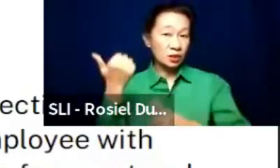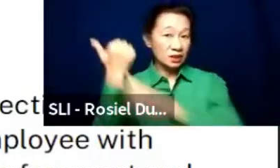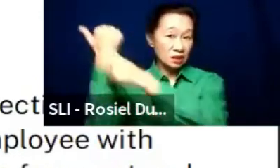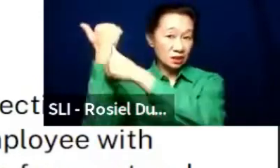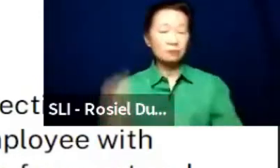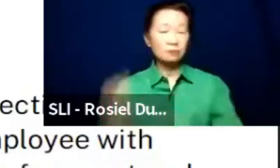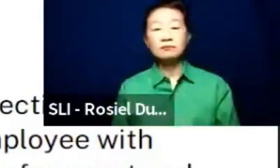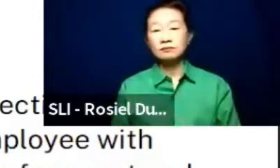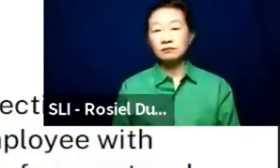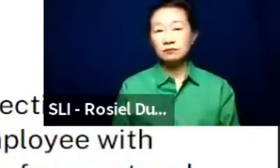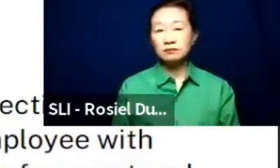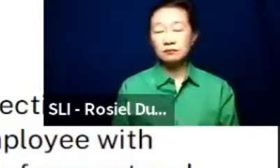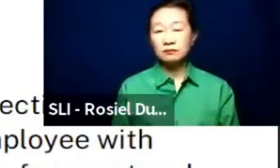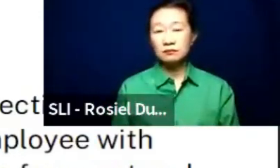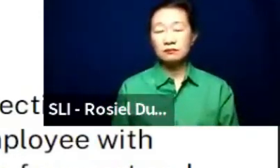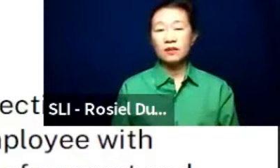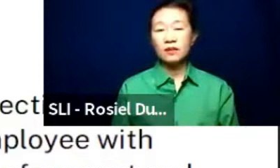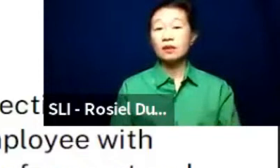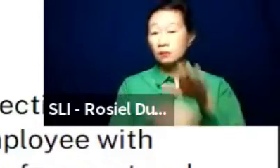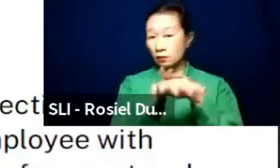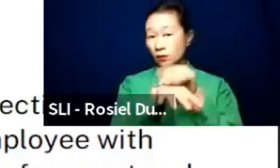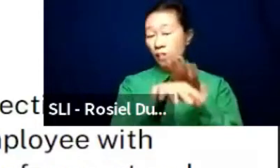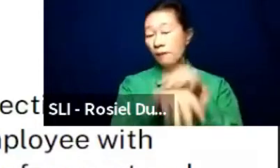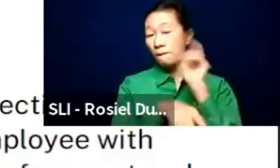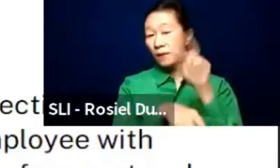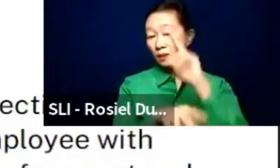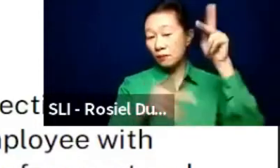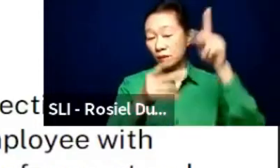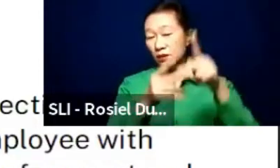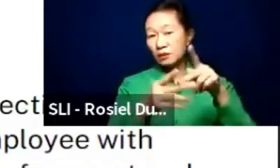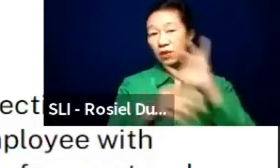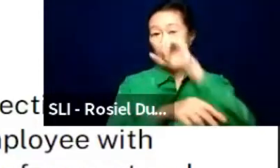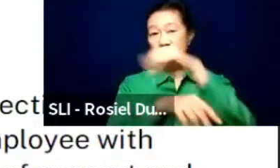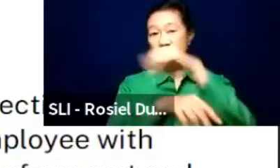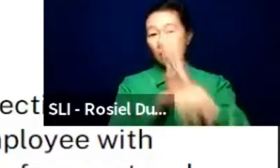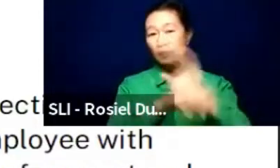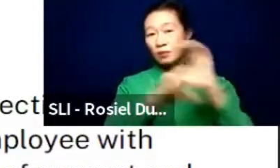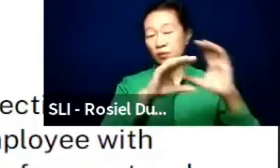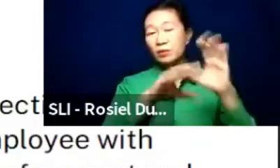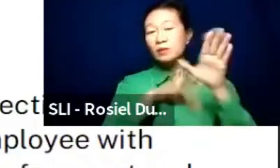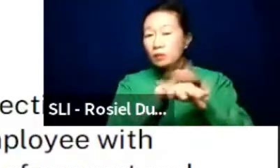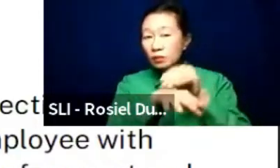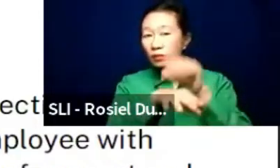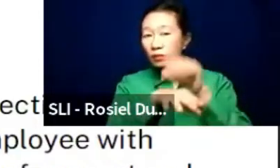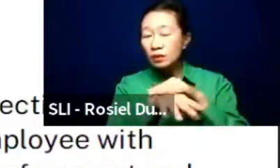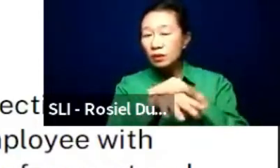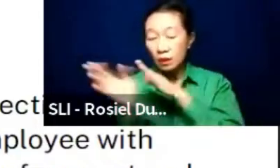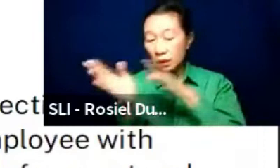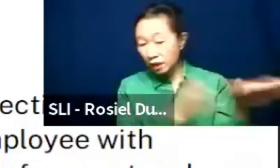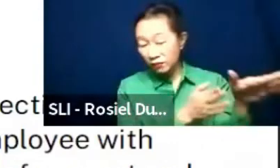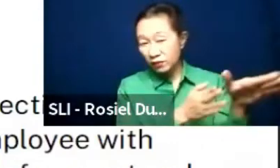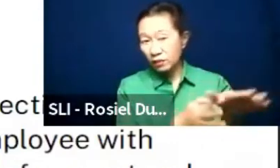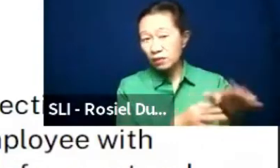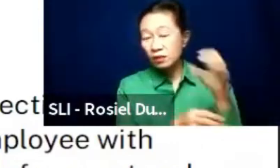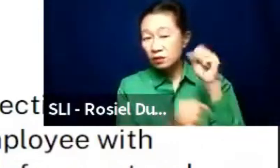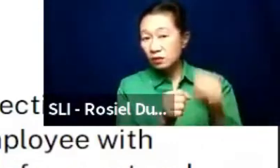and assistance. But gradually, dapat the purpose of the job coach is to gradually wean his support, no? So